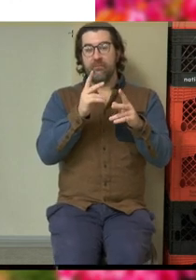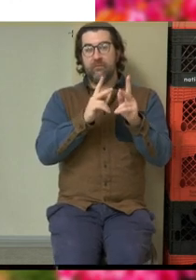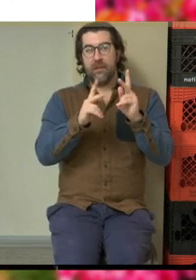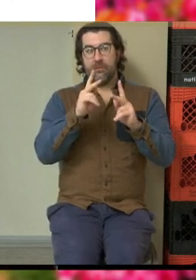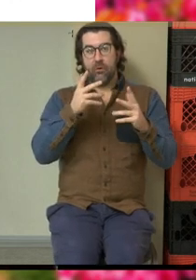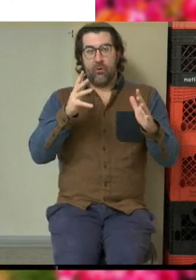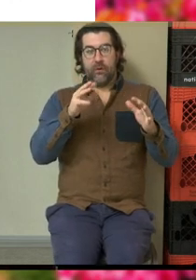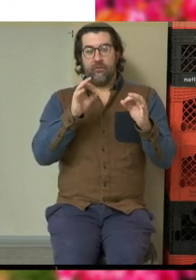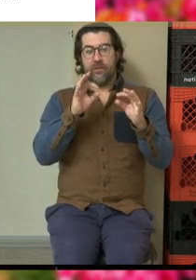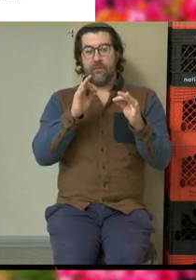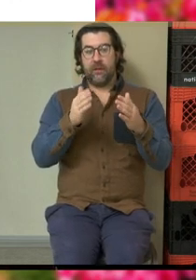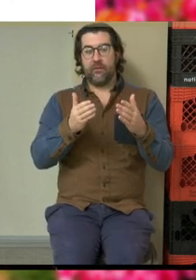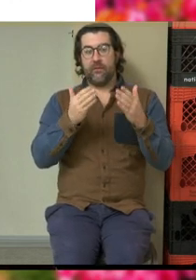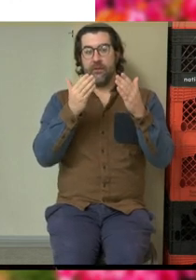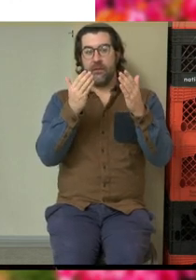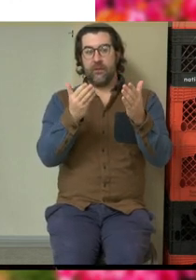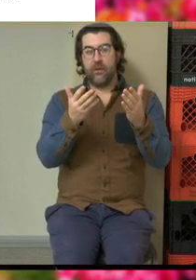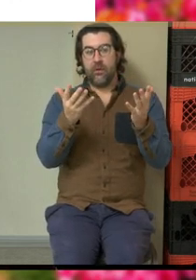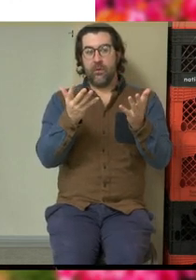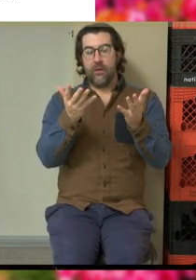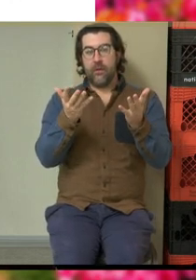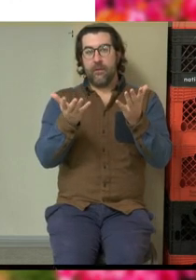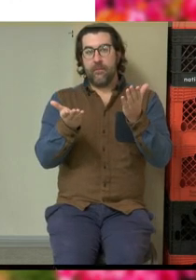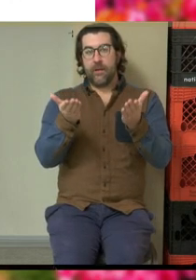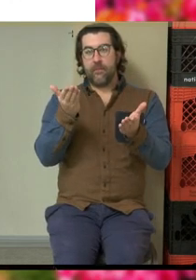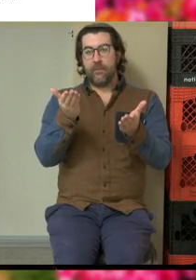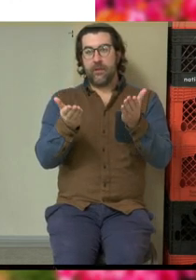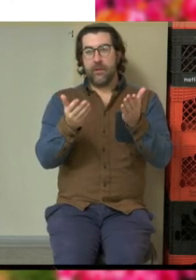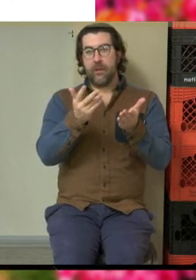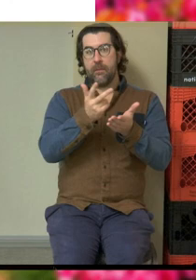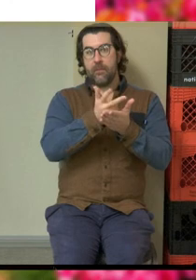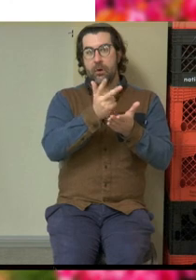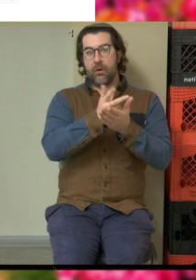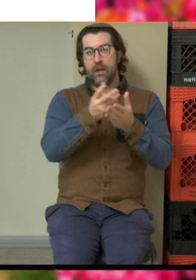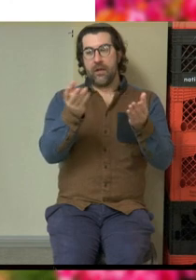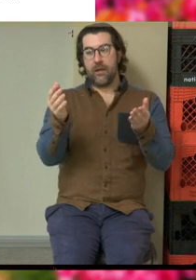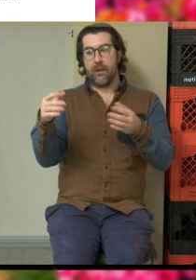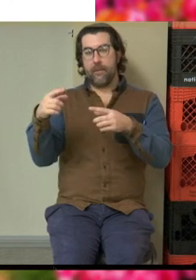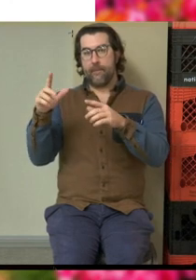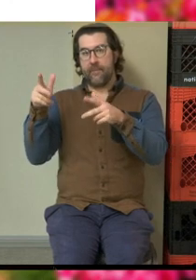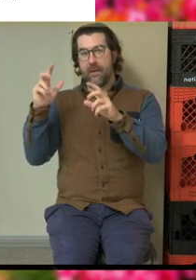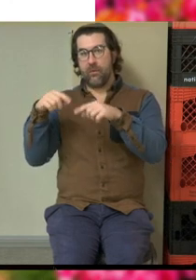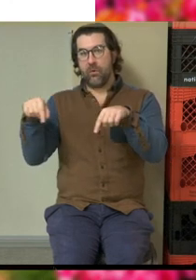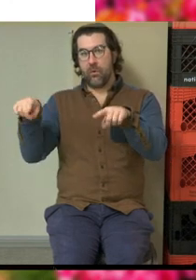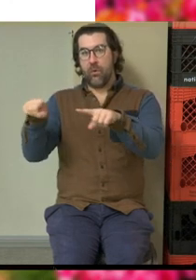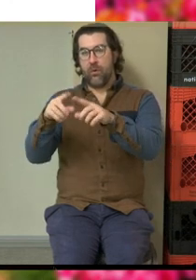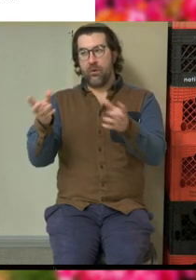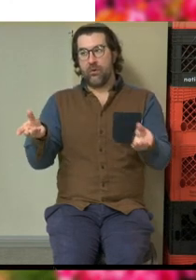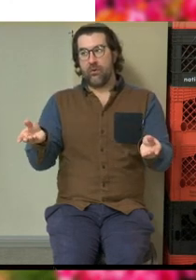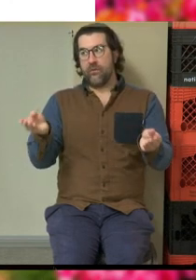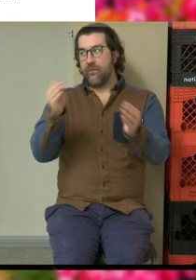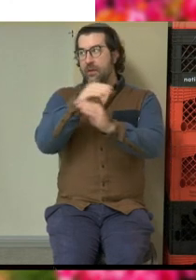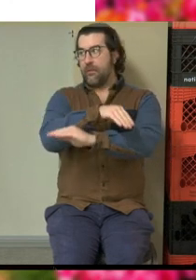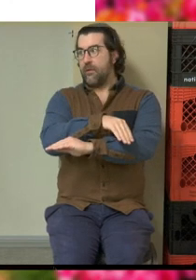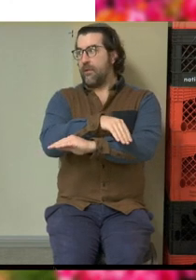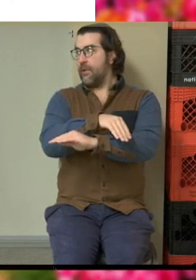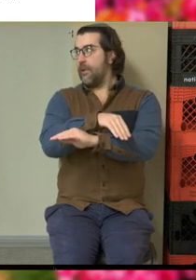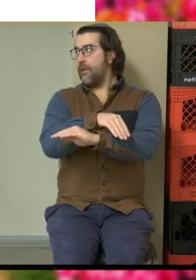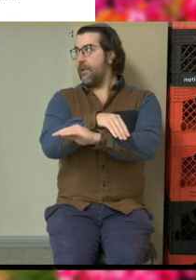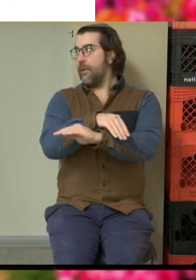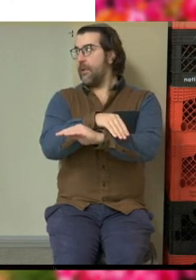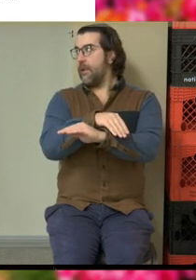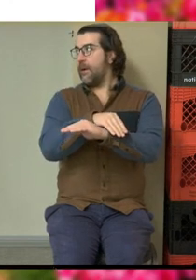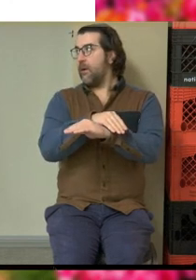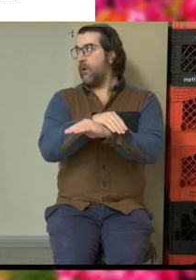already suggesting that maybe we should flop the parking with the basketball courts so that those are all, so that